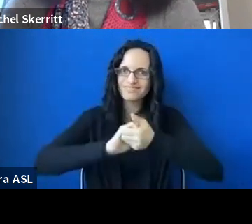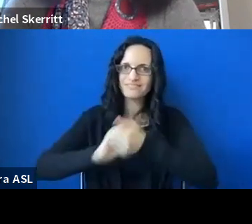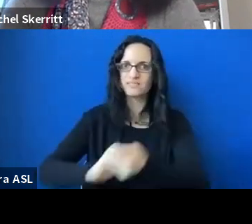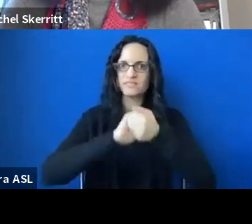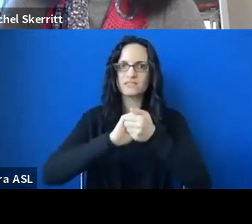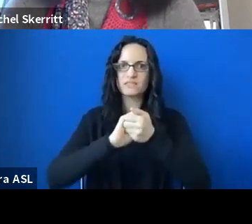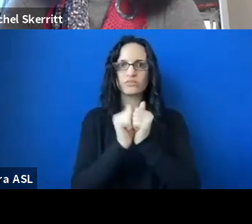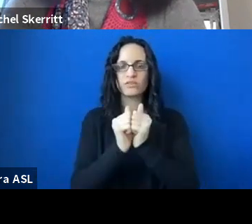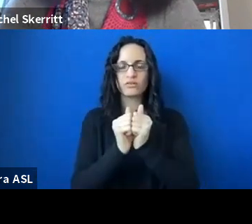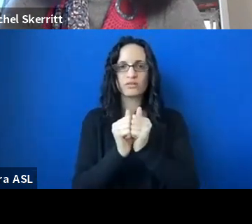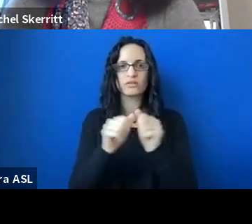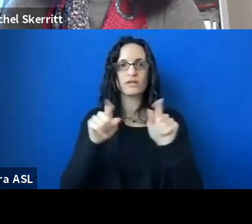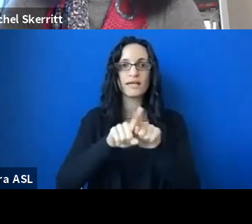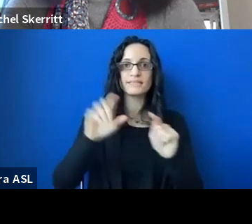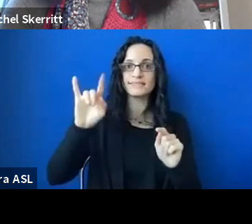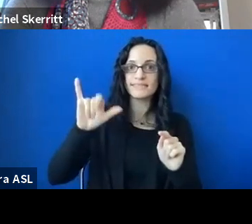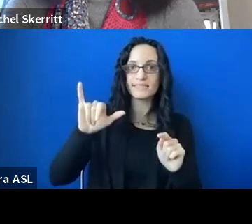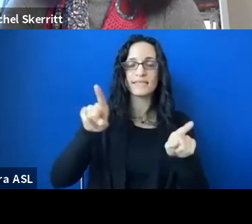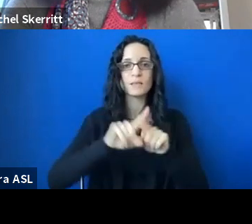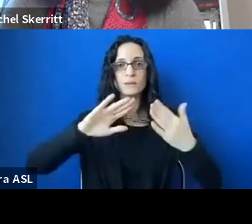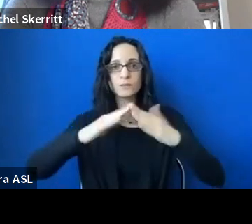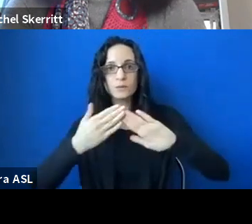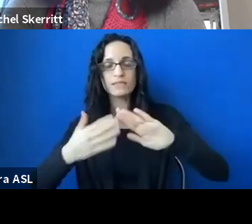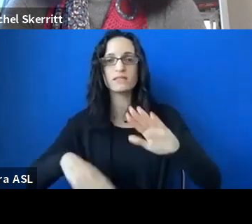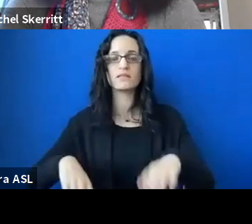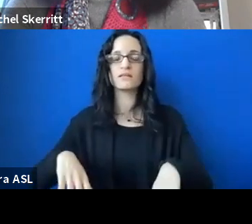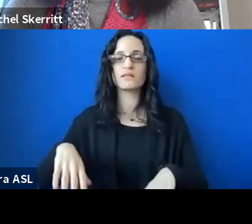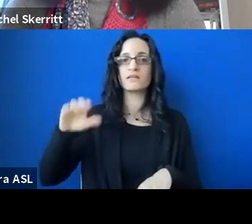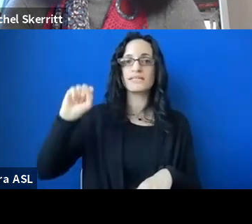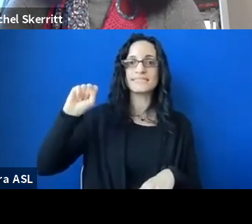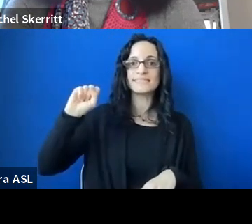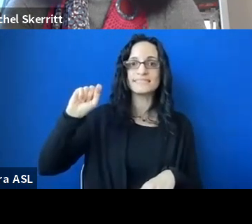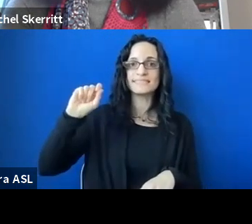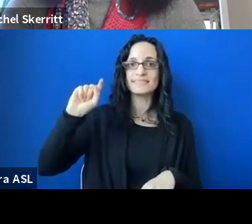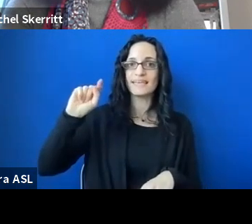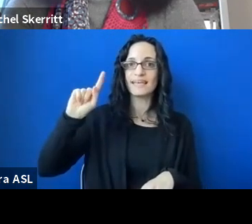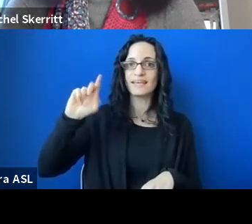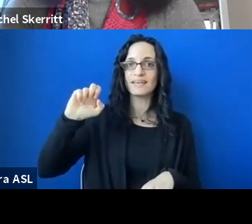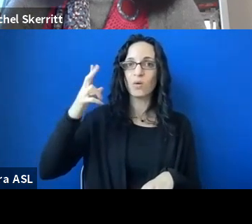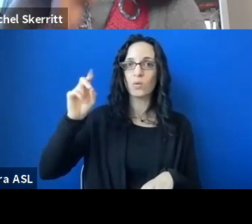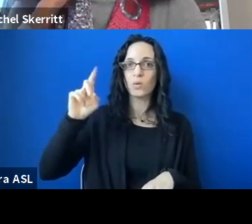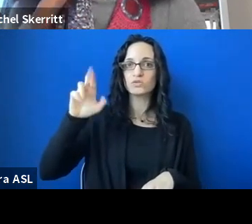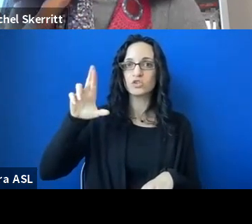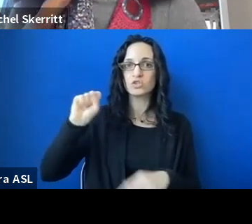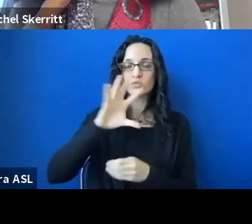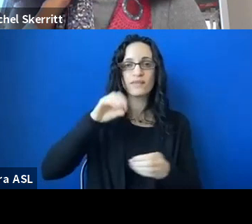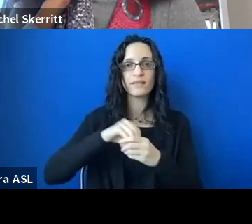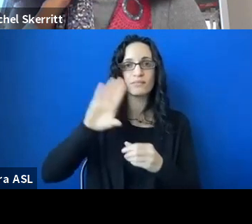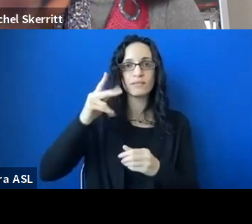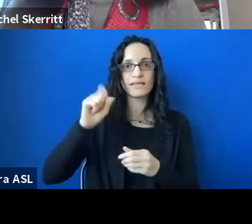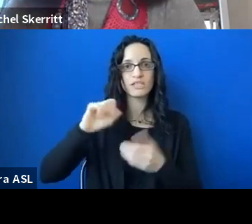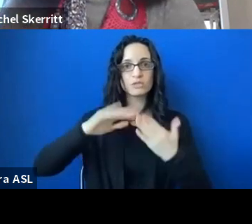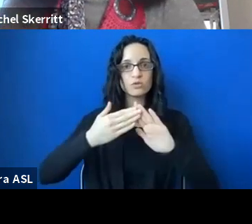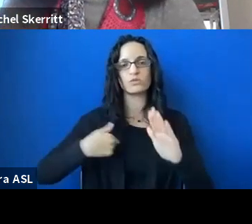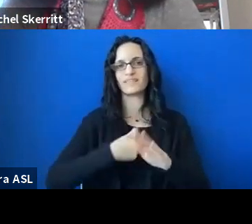as a community, as stakeholders in the BPS community, we cannot afford to allow